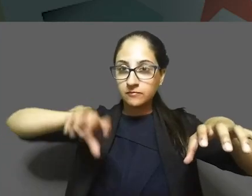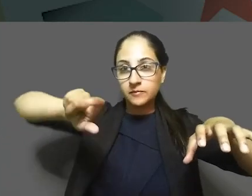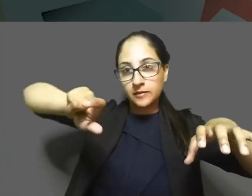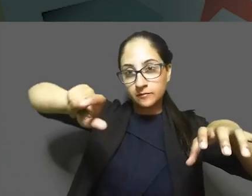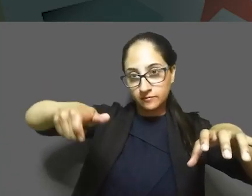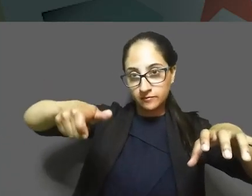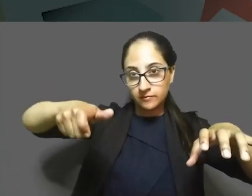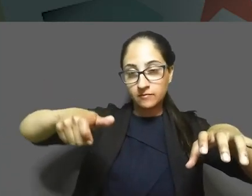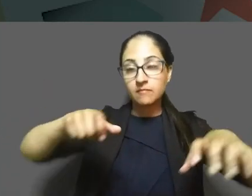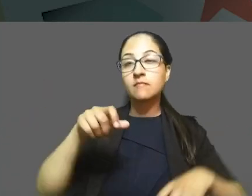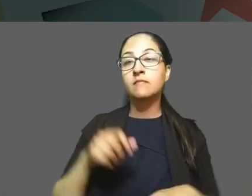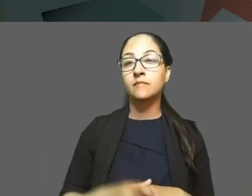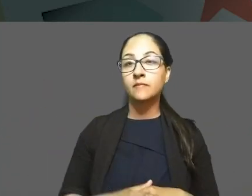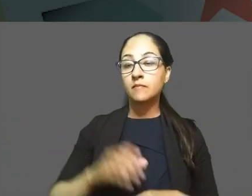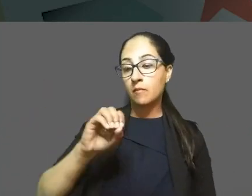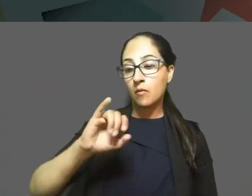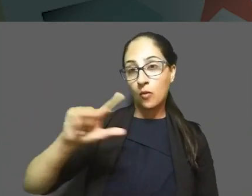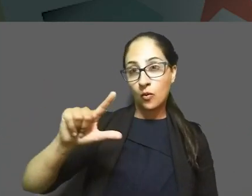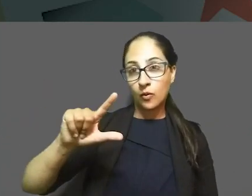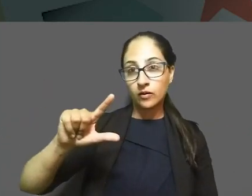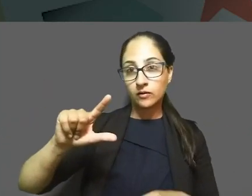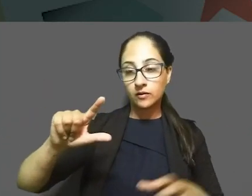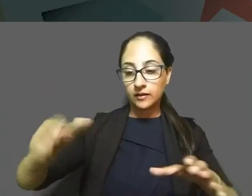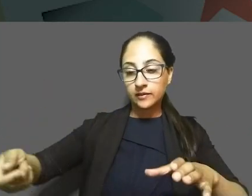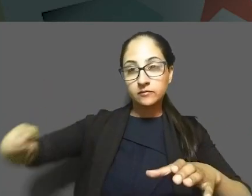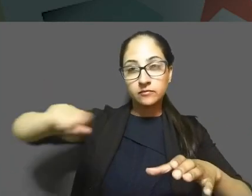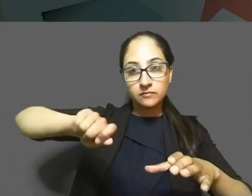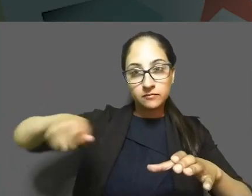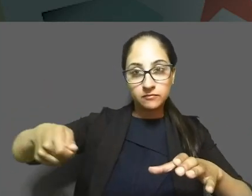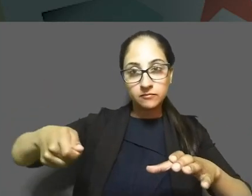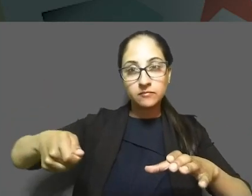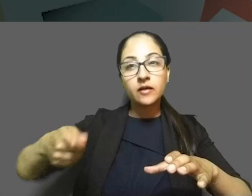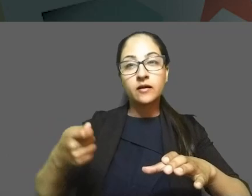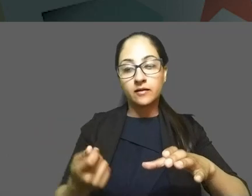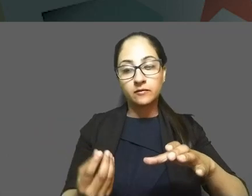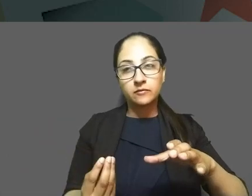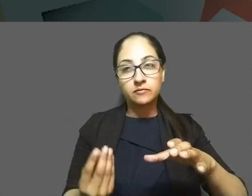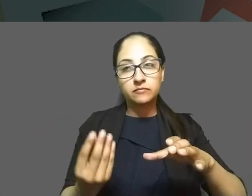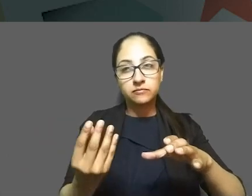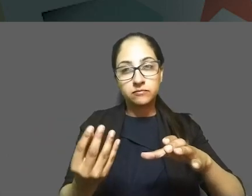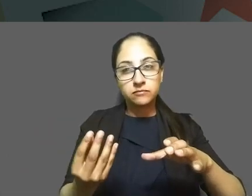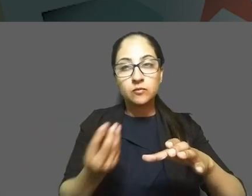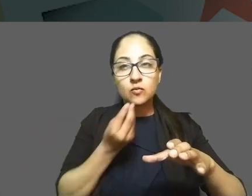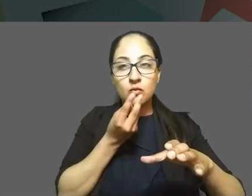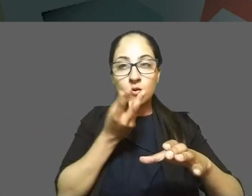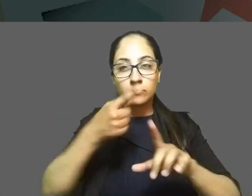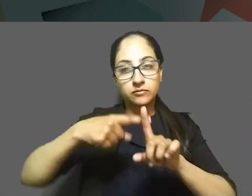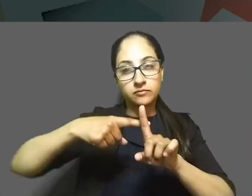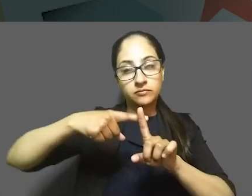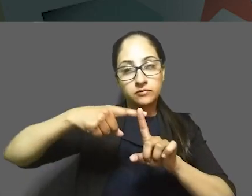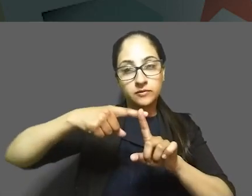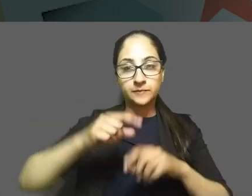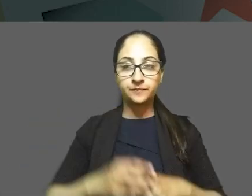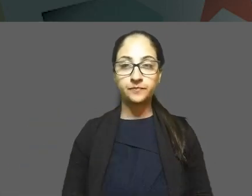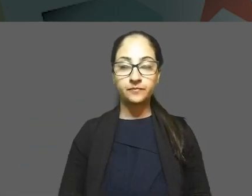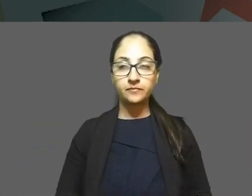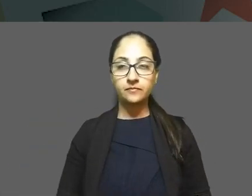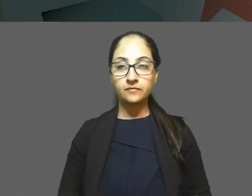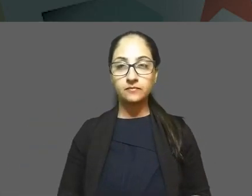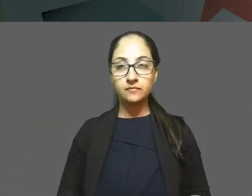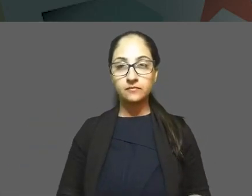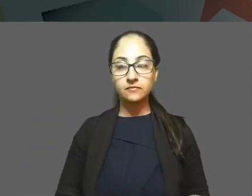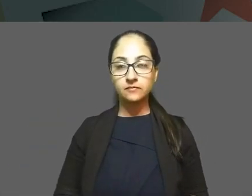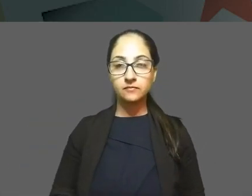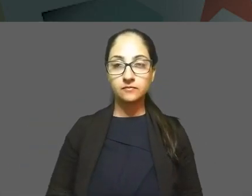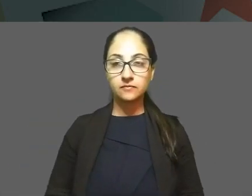our stove, and we're going to heat up the oil. How much oil is that? So you can